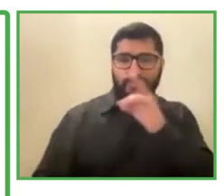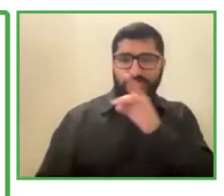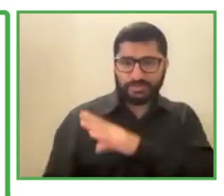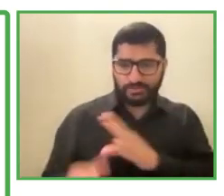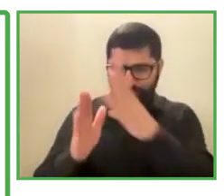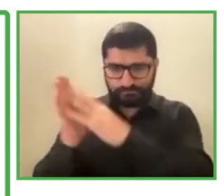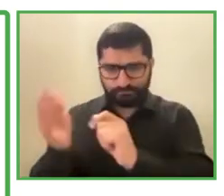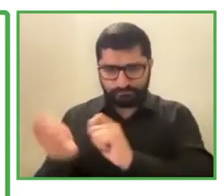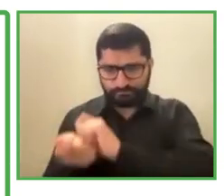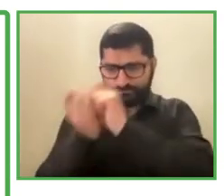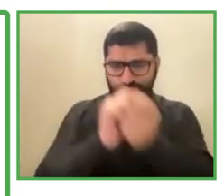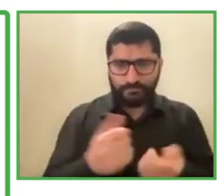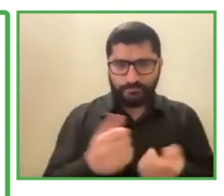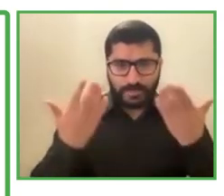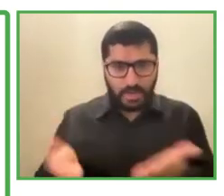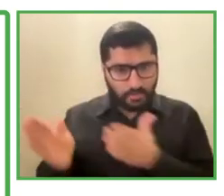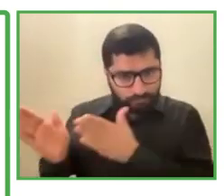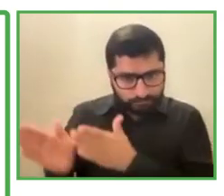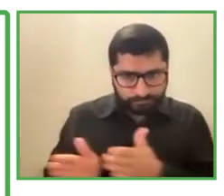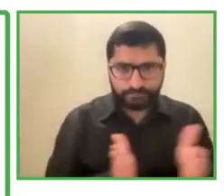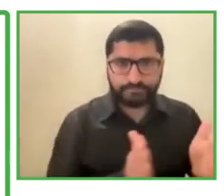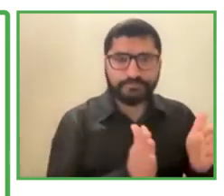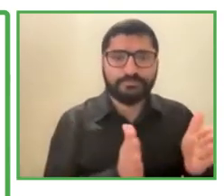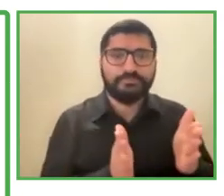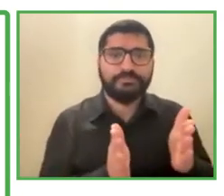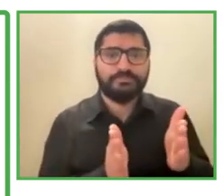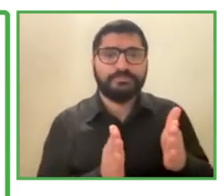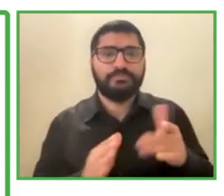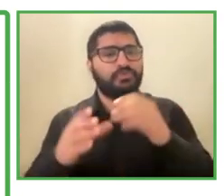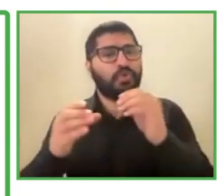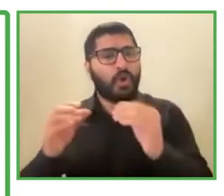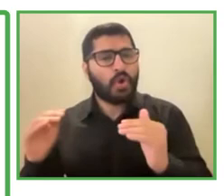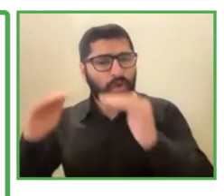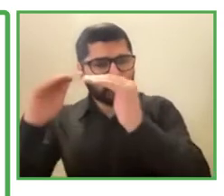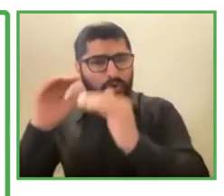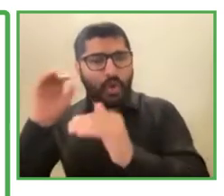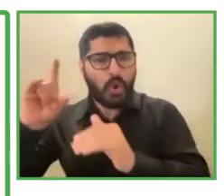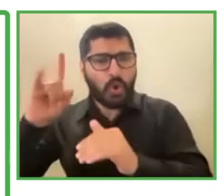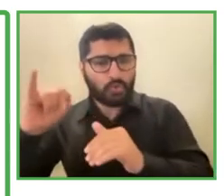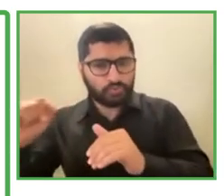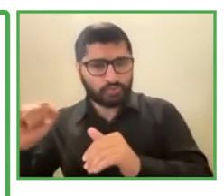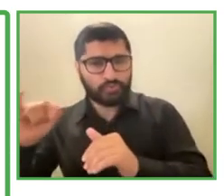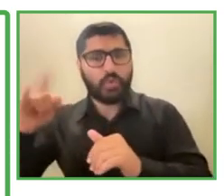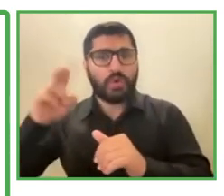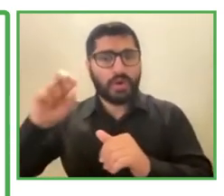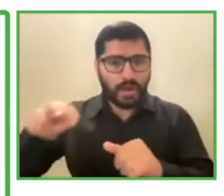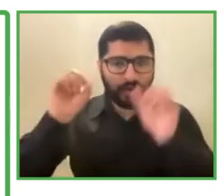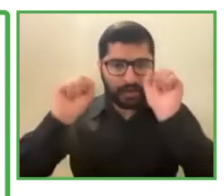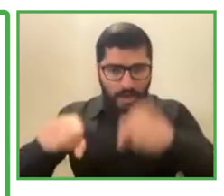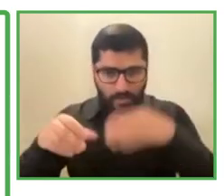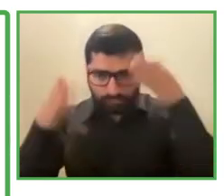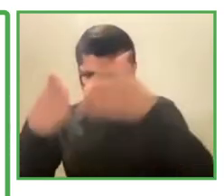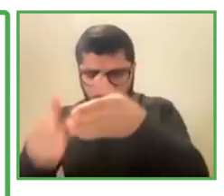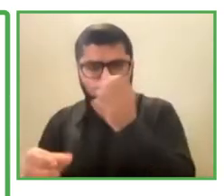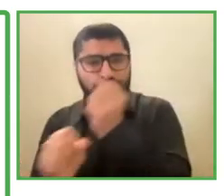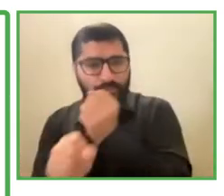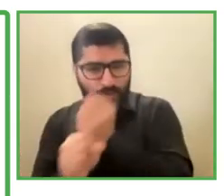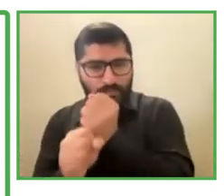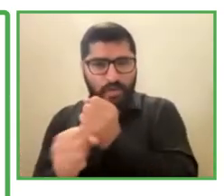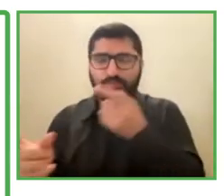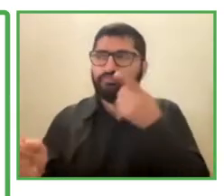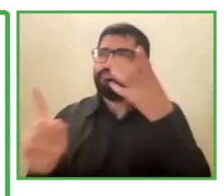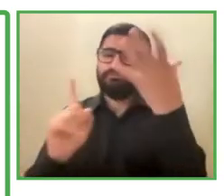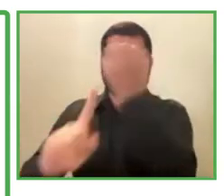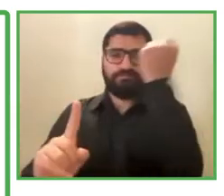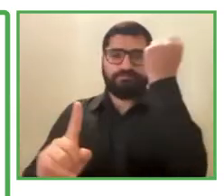with Fundación Luz. Julian Tarbox works as a specialist in employment, focused on identifying challenges and solutions that people with disabilities